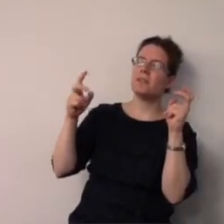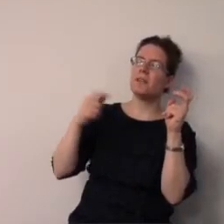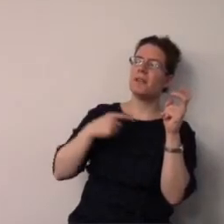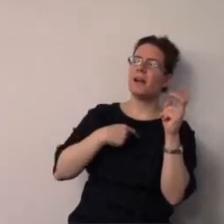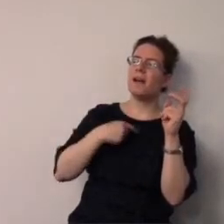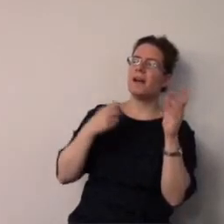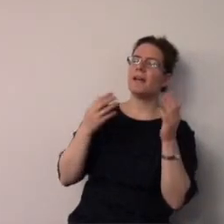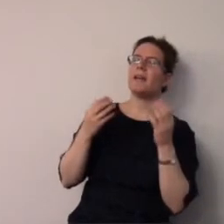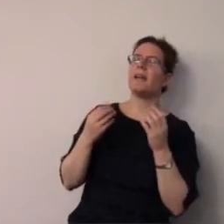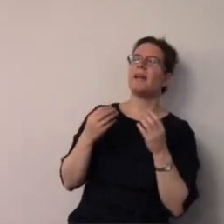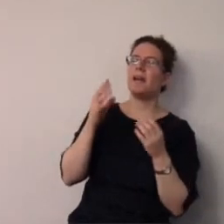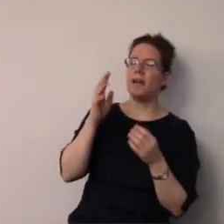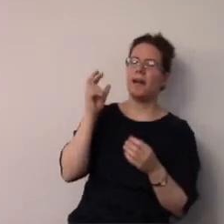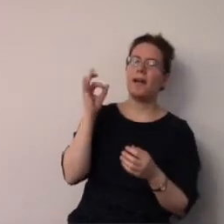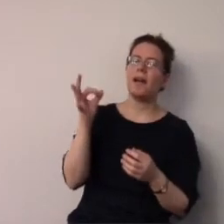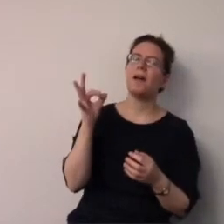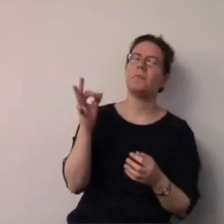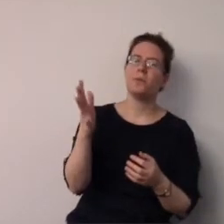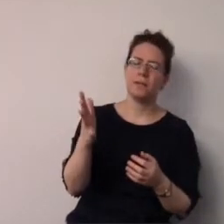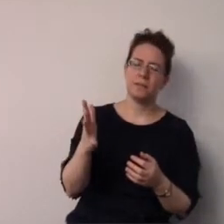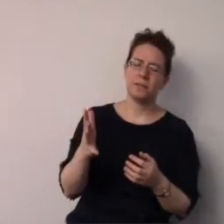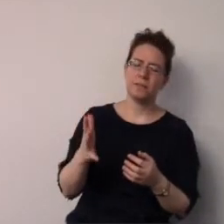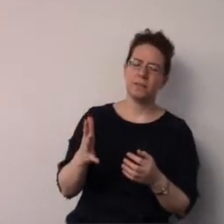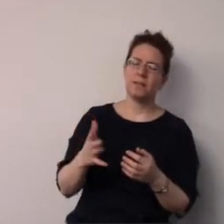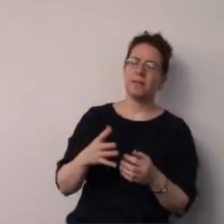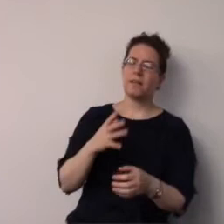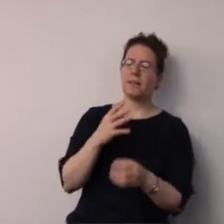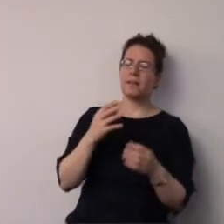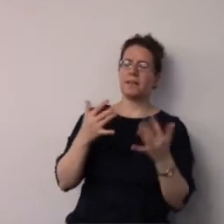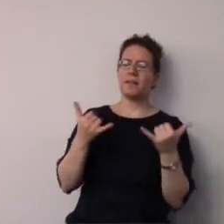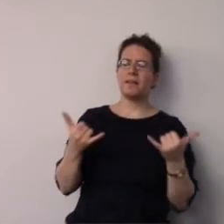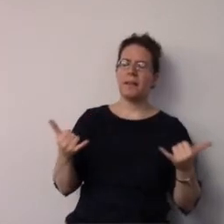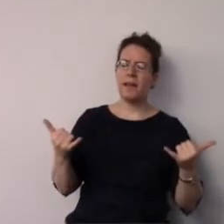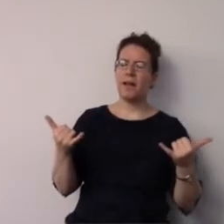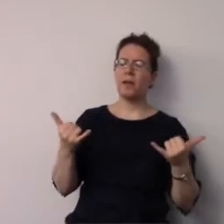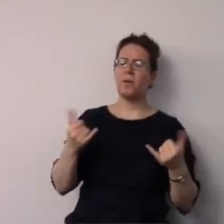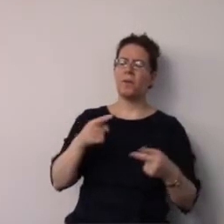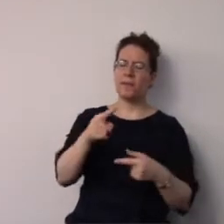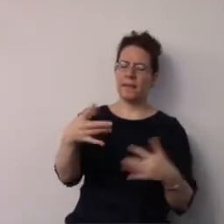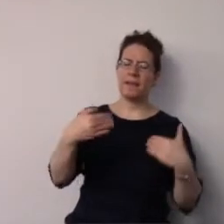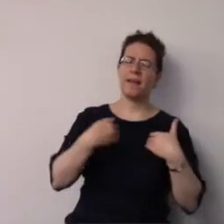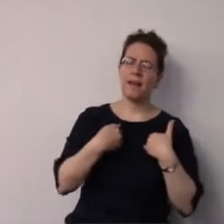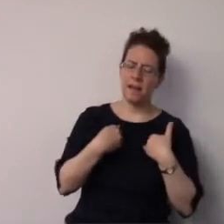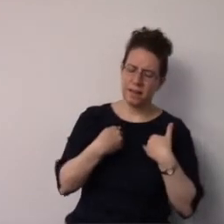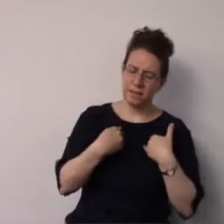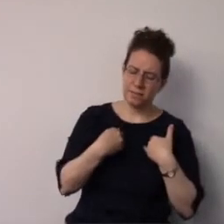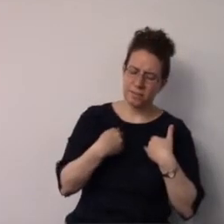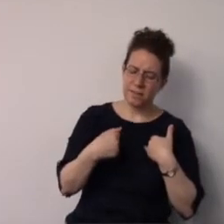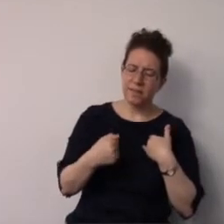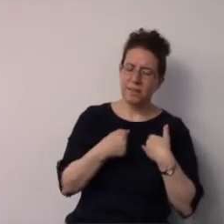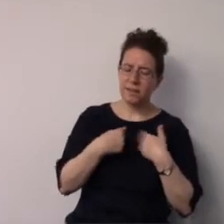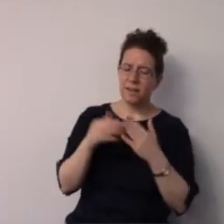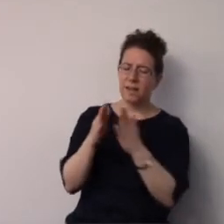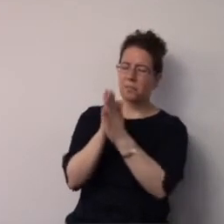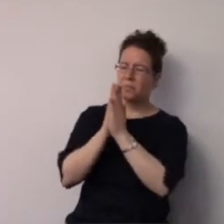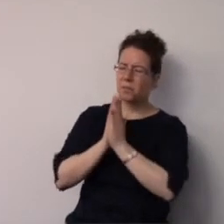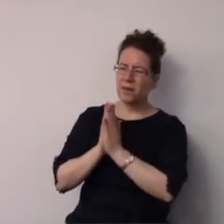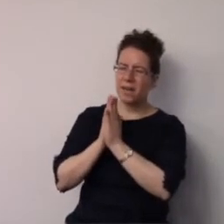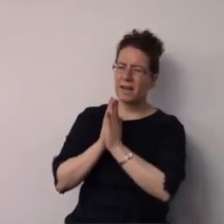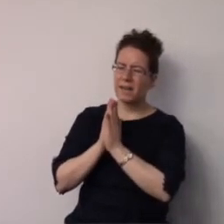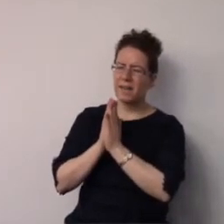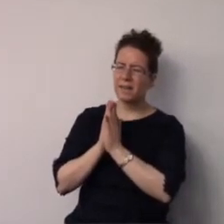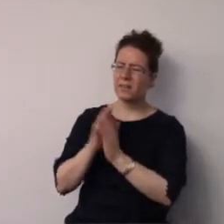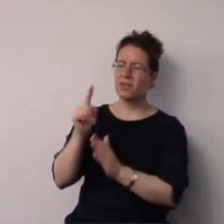highest heights of heaven. You want to bless us more than we can contain. But, Lord, help